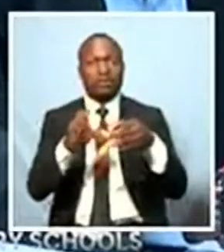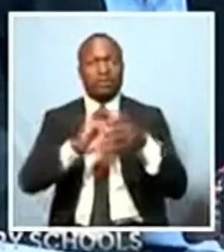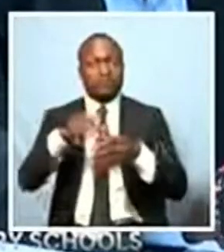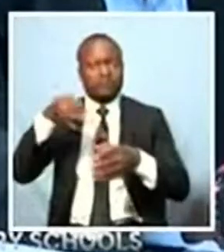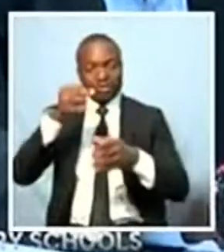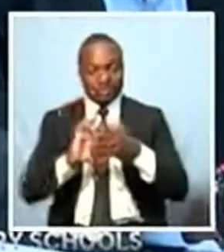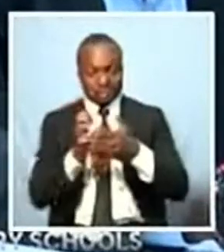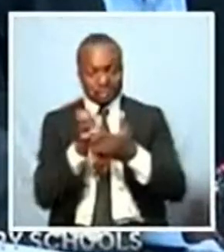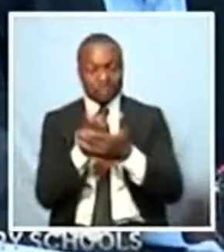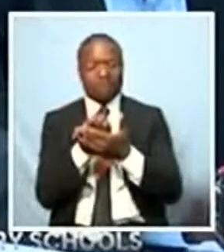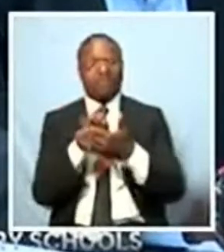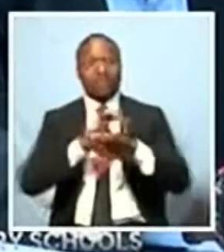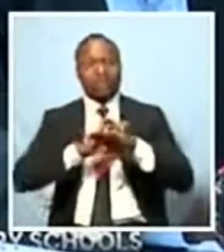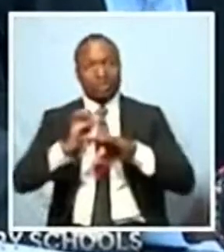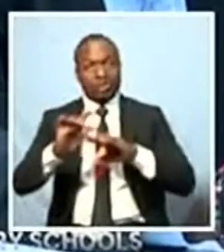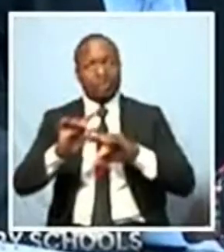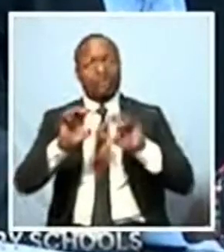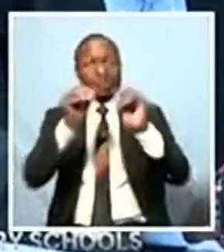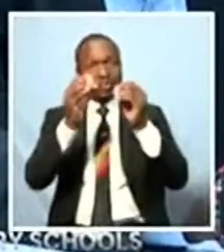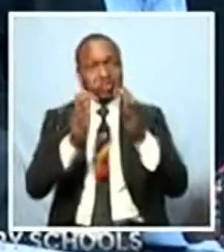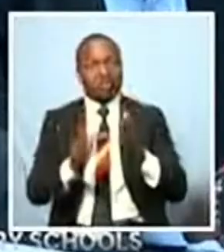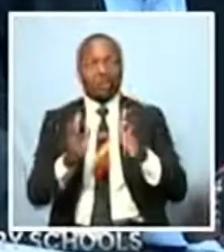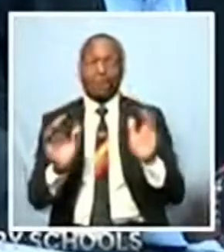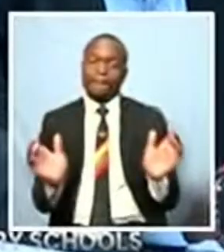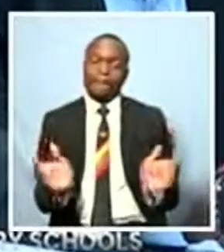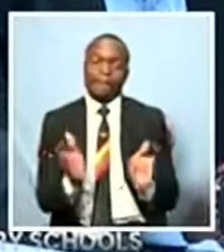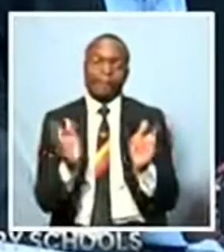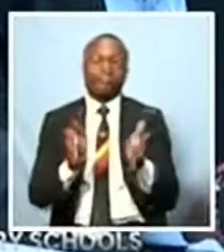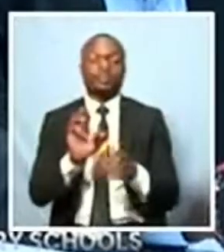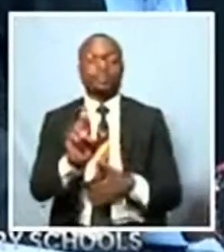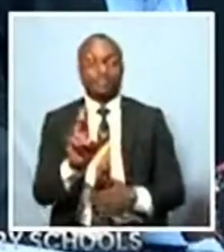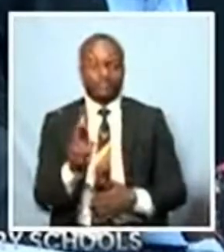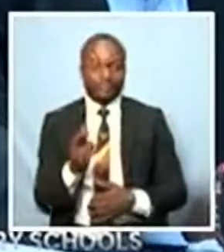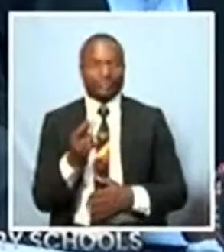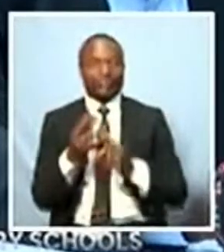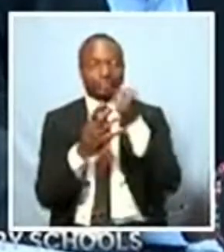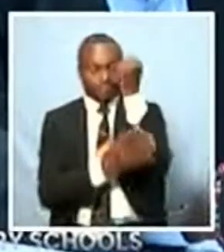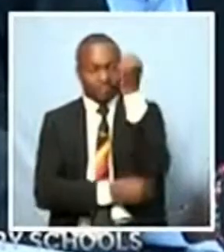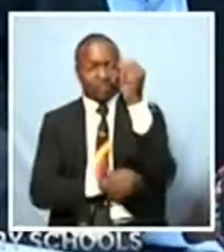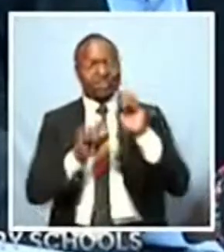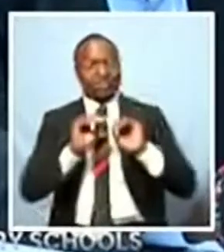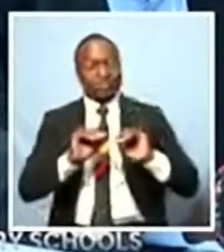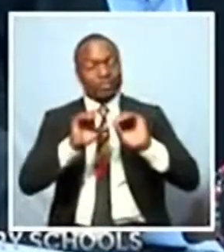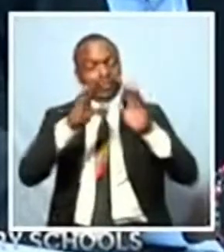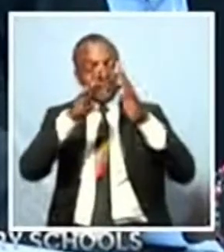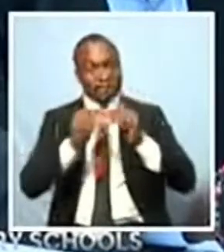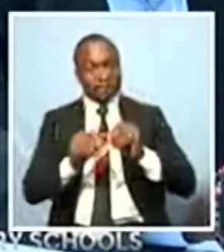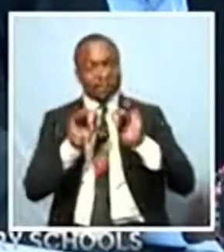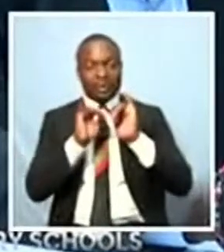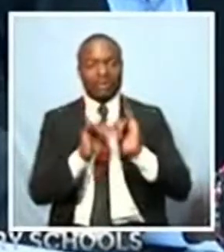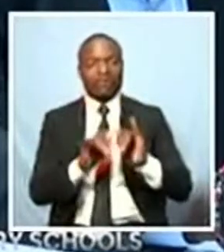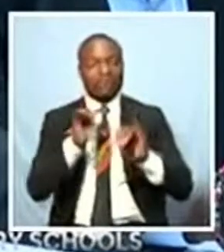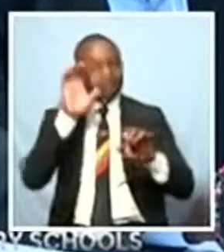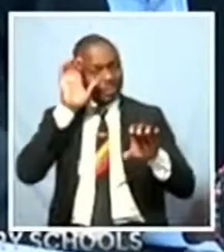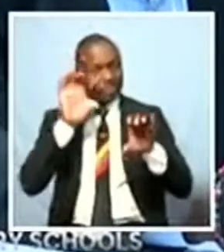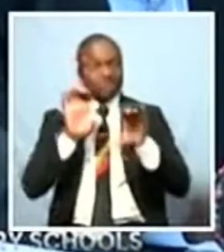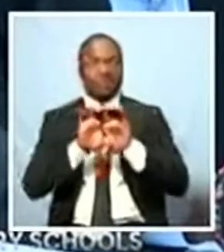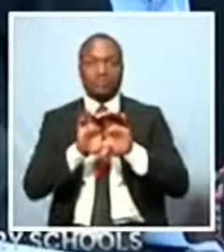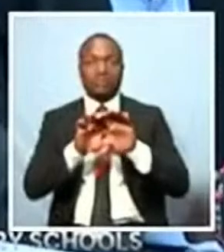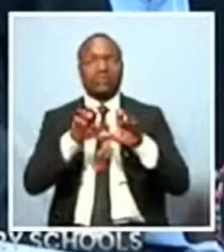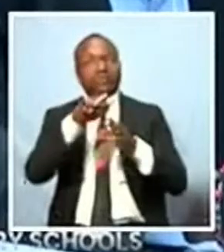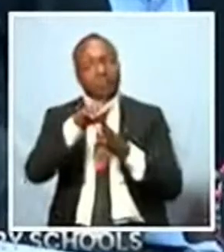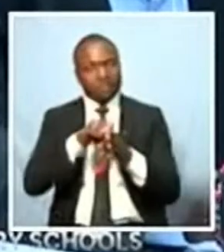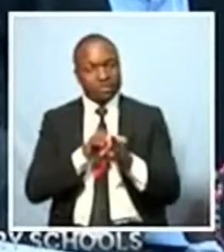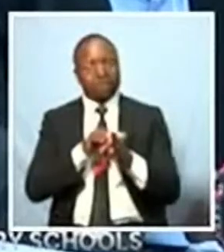engagement, lack of teacher motivation, incentives and retention, poor teaching housing and living conditions, slow